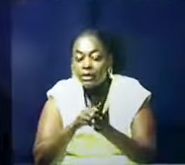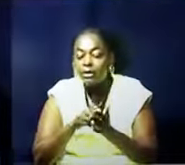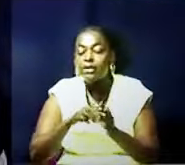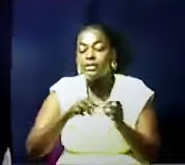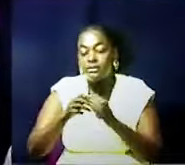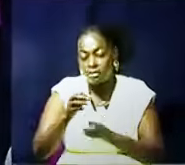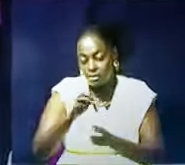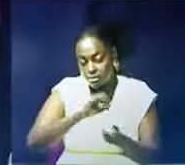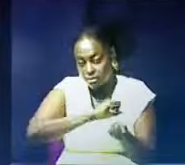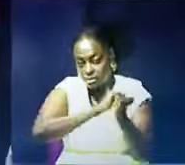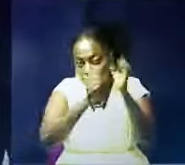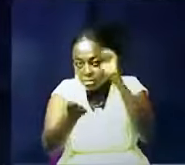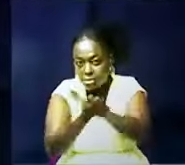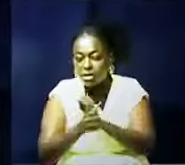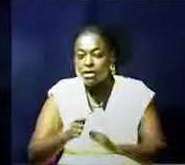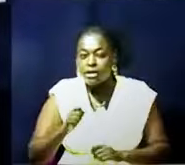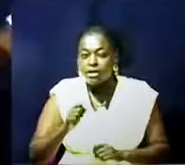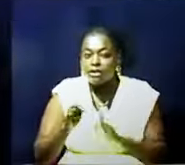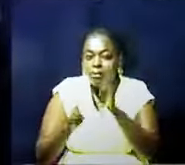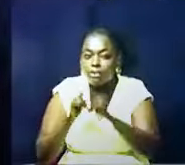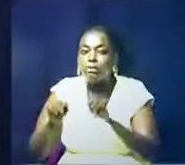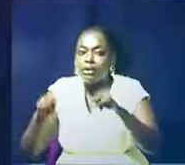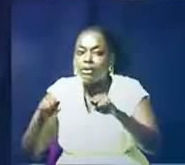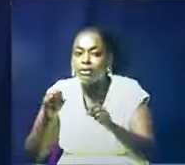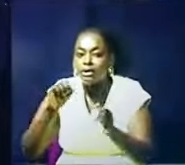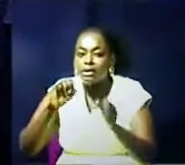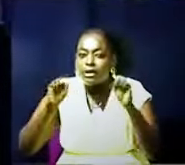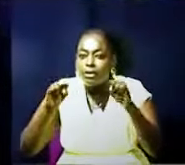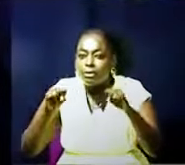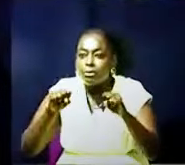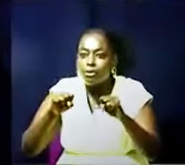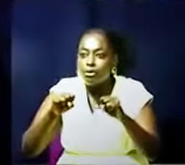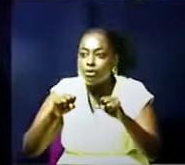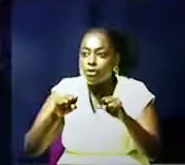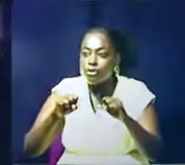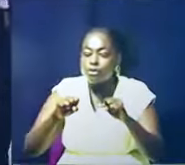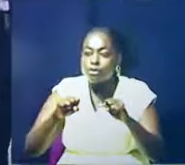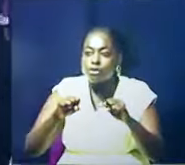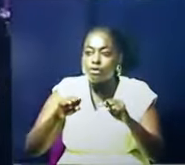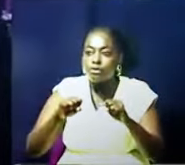they will be able to mount up with wings like an eagle.